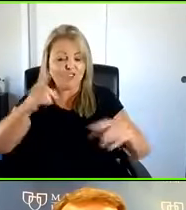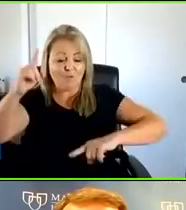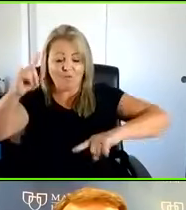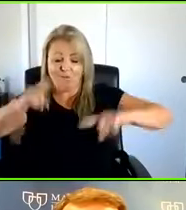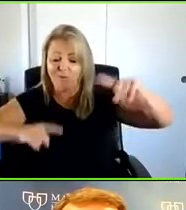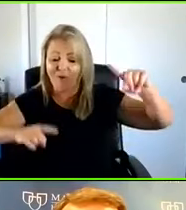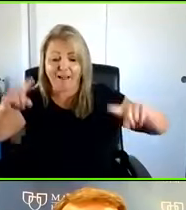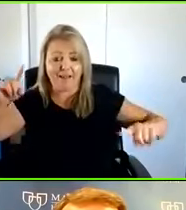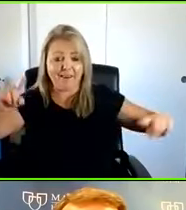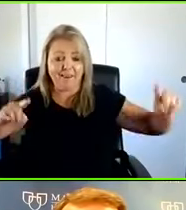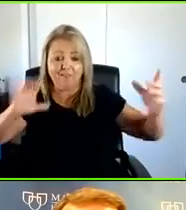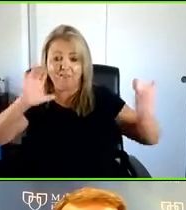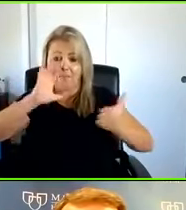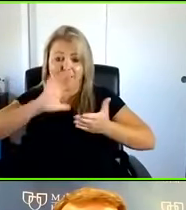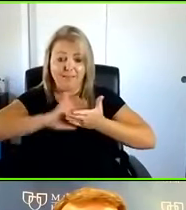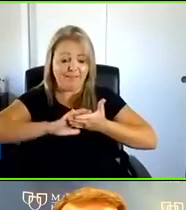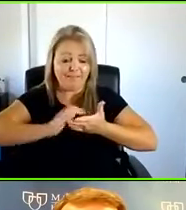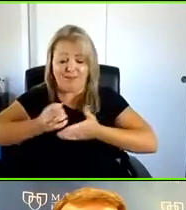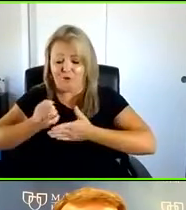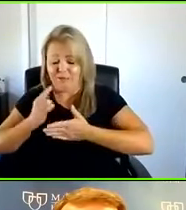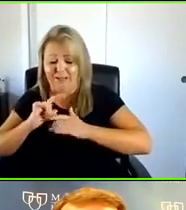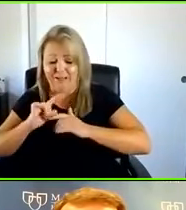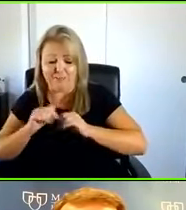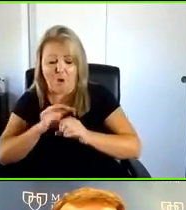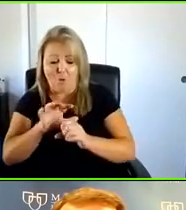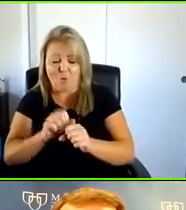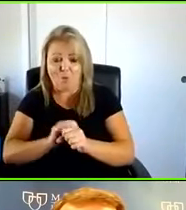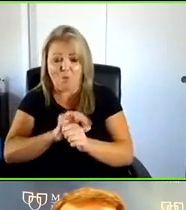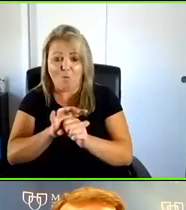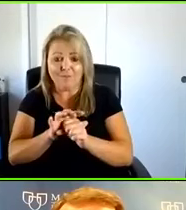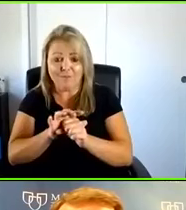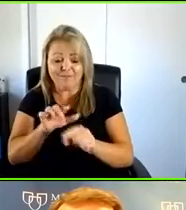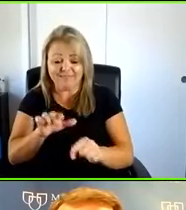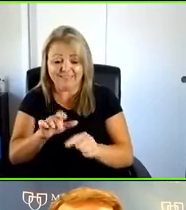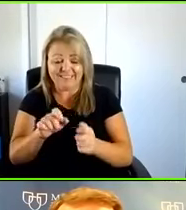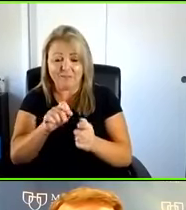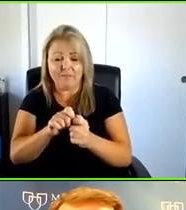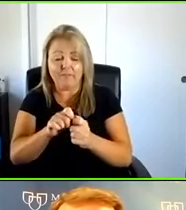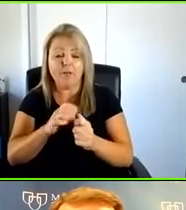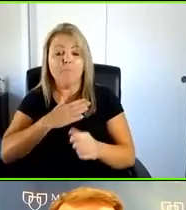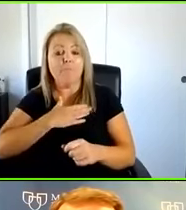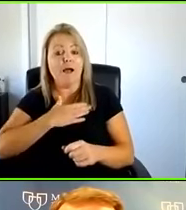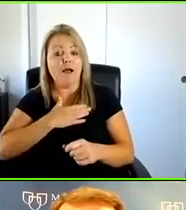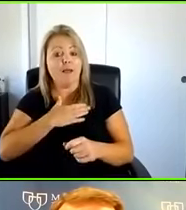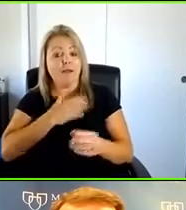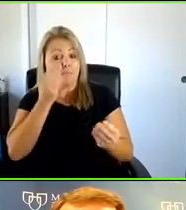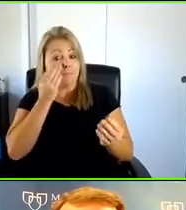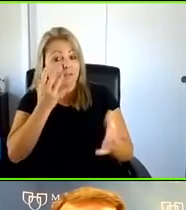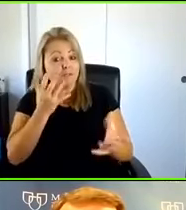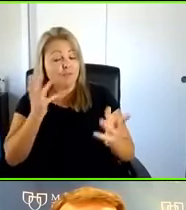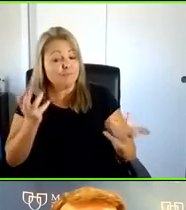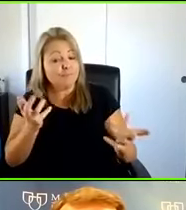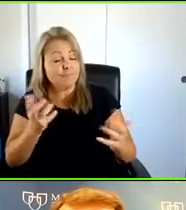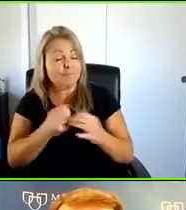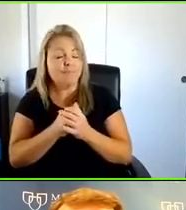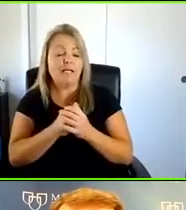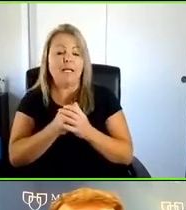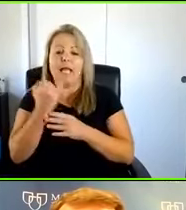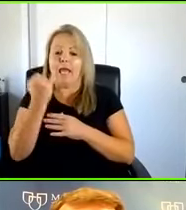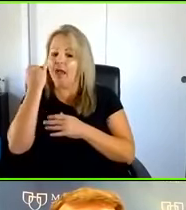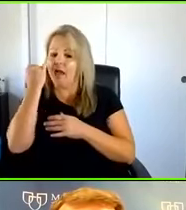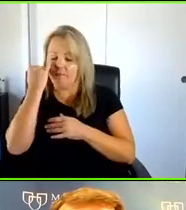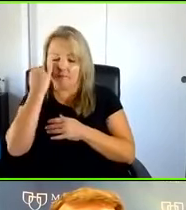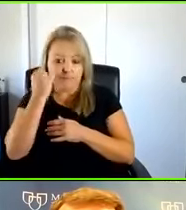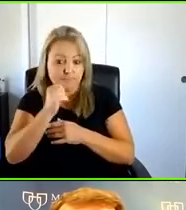beliefs and understanding about COVID-19 in particular. But my main message would be that if we don't